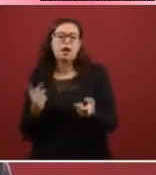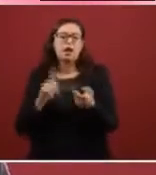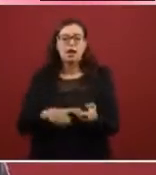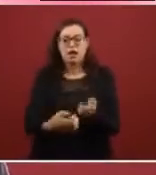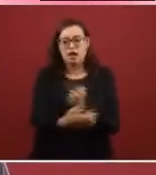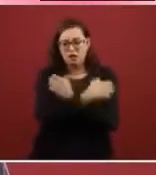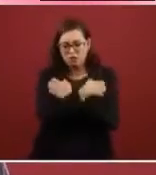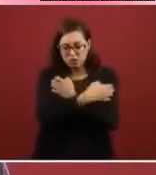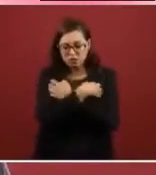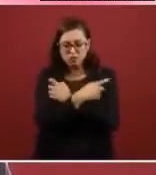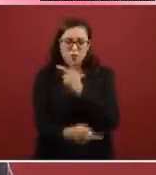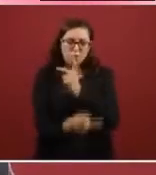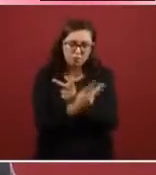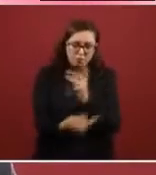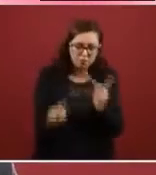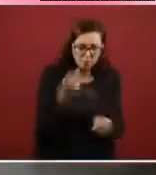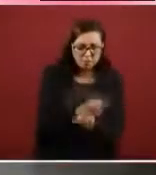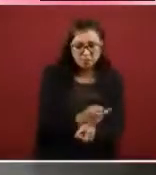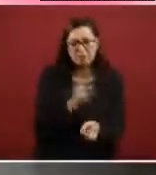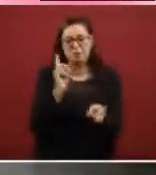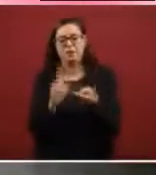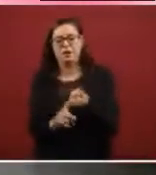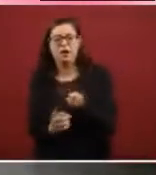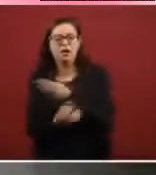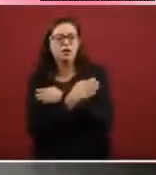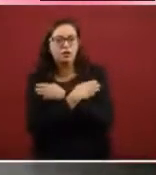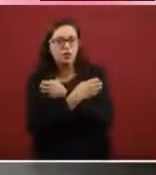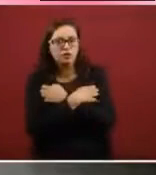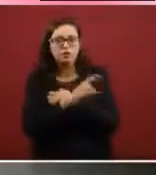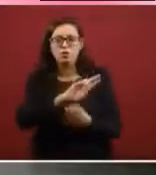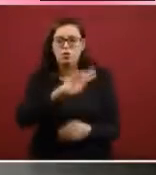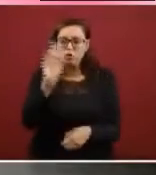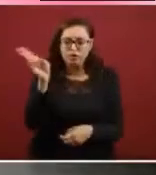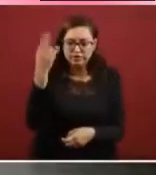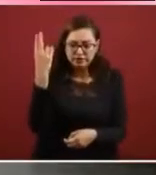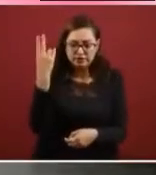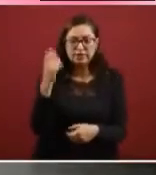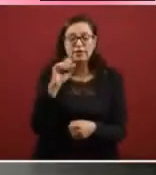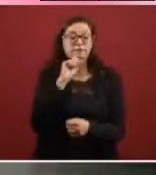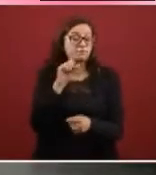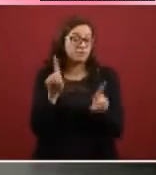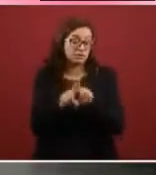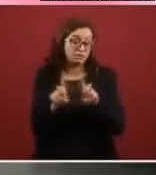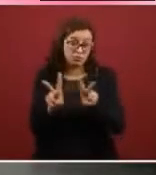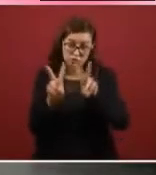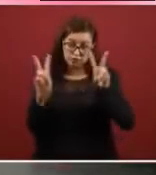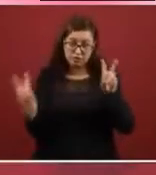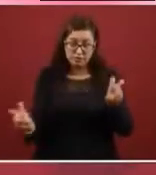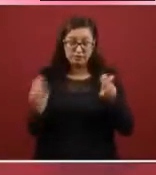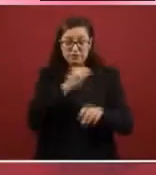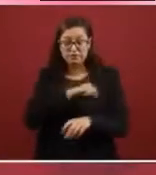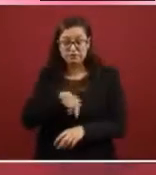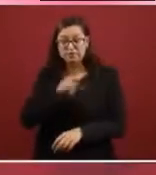school, pública, including public universities, para salud, and also health.